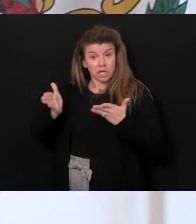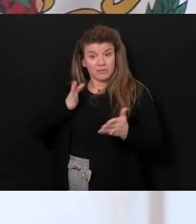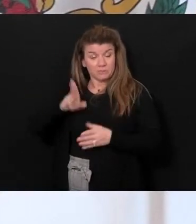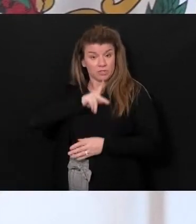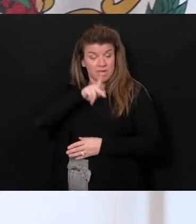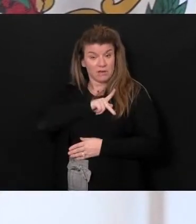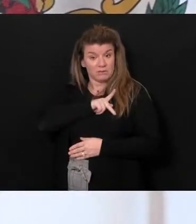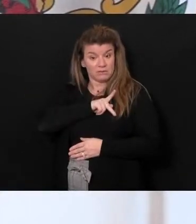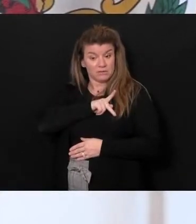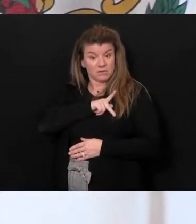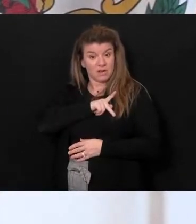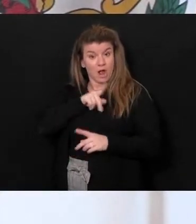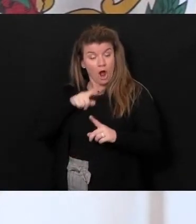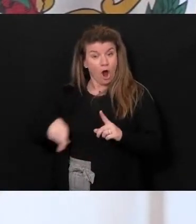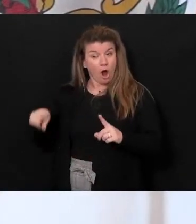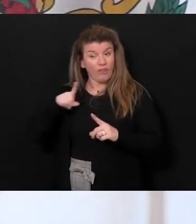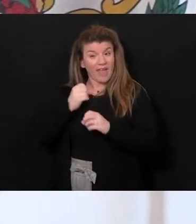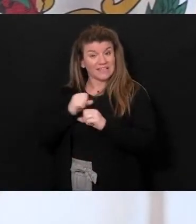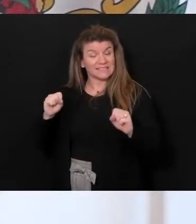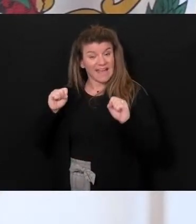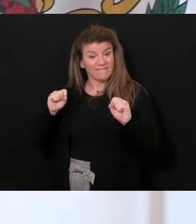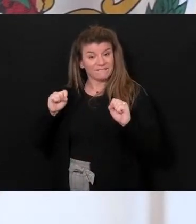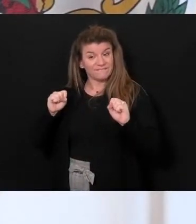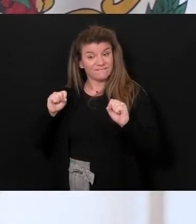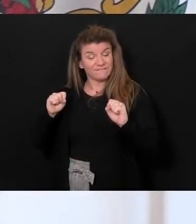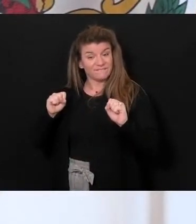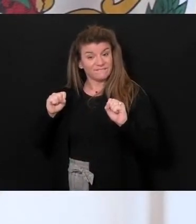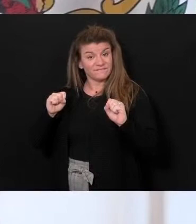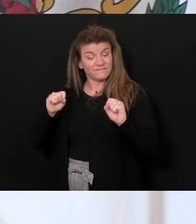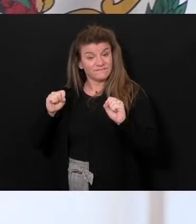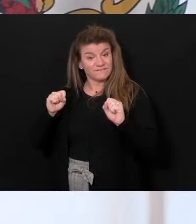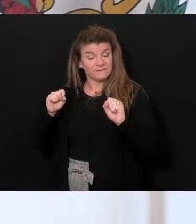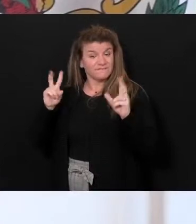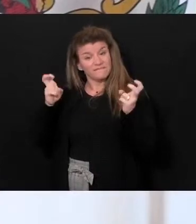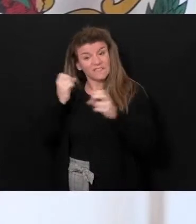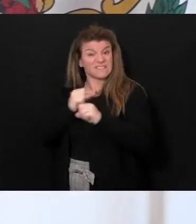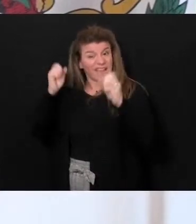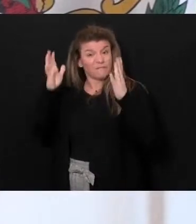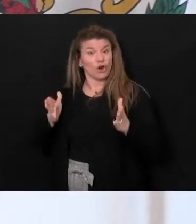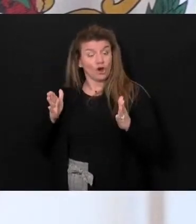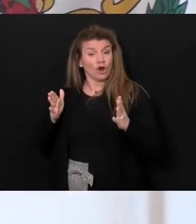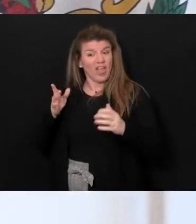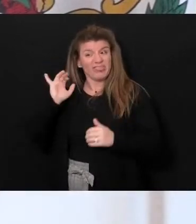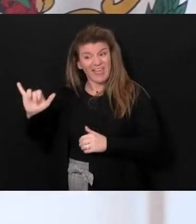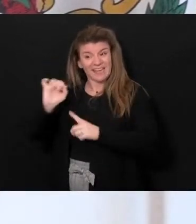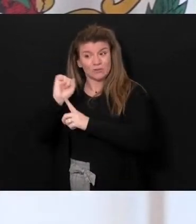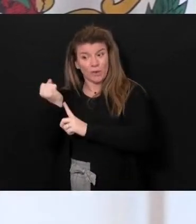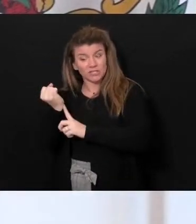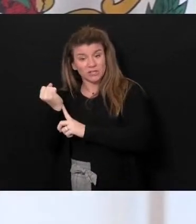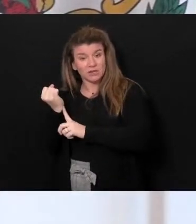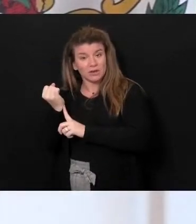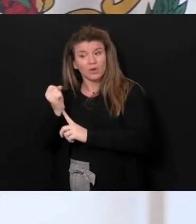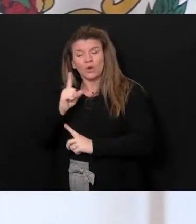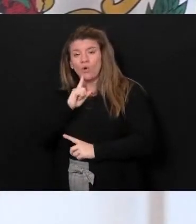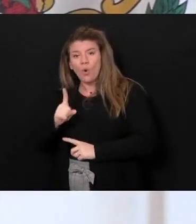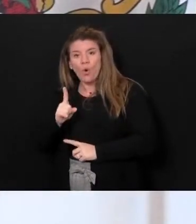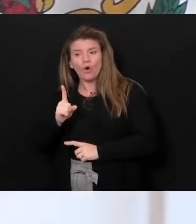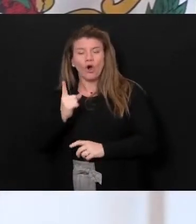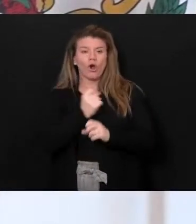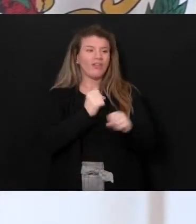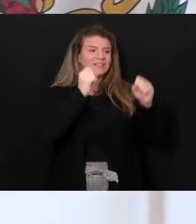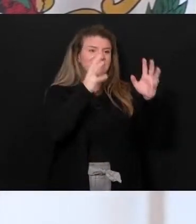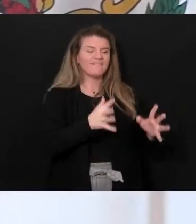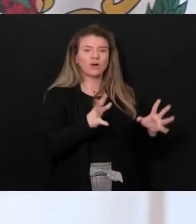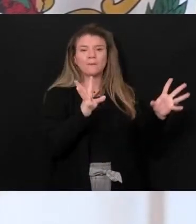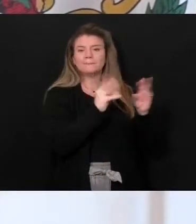personnel, are they safer in that situation, or are they safer, you know, meeting